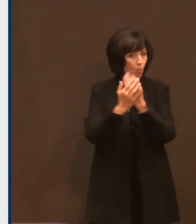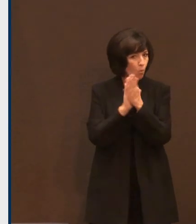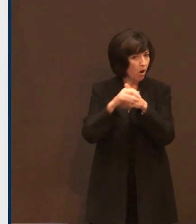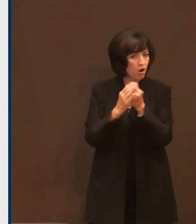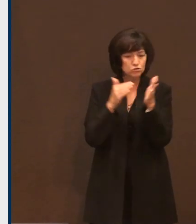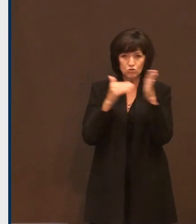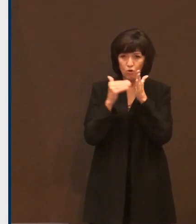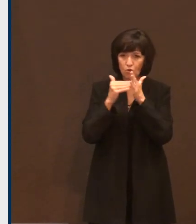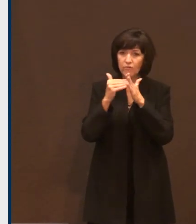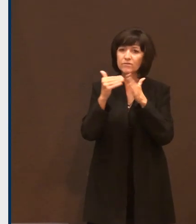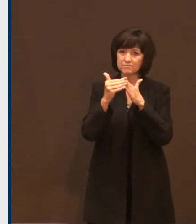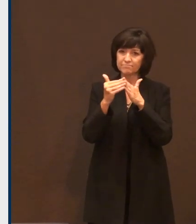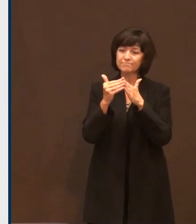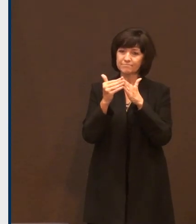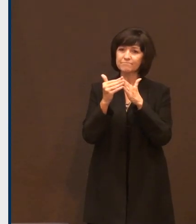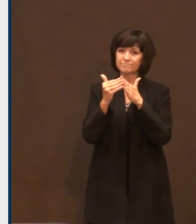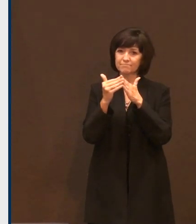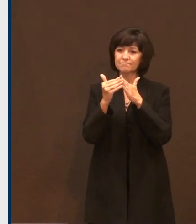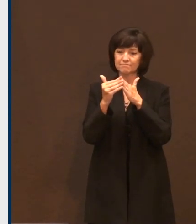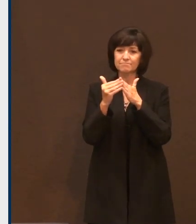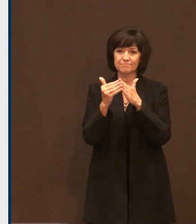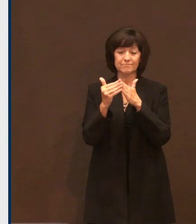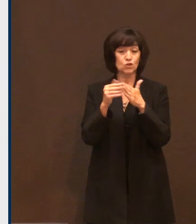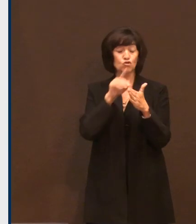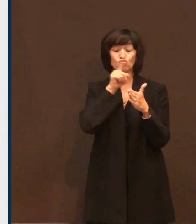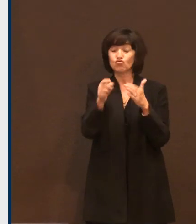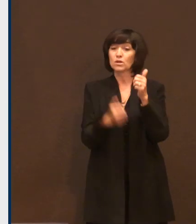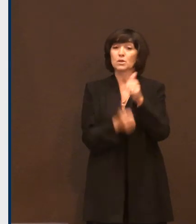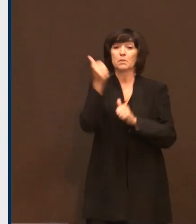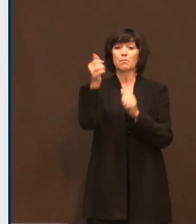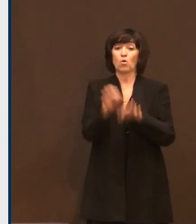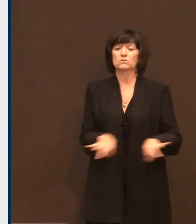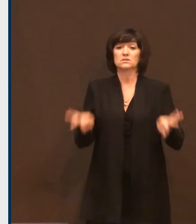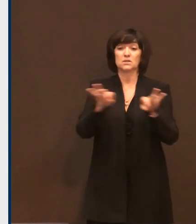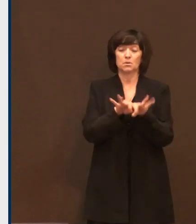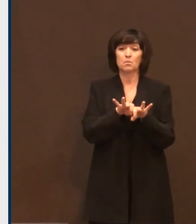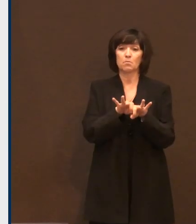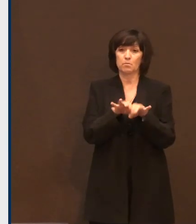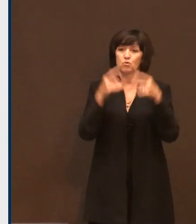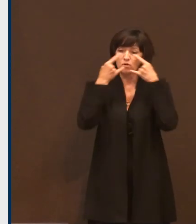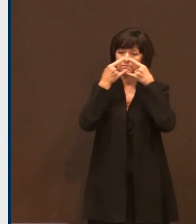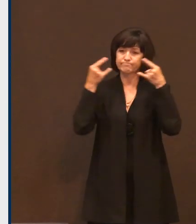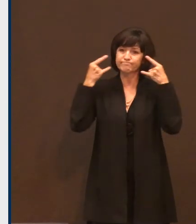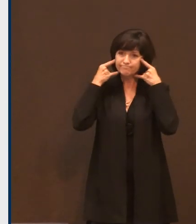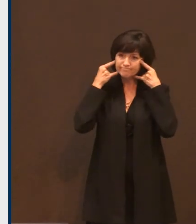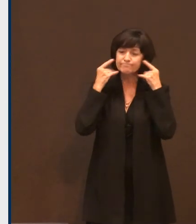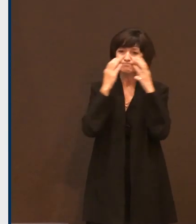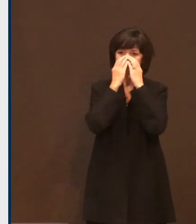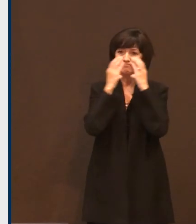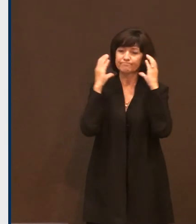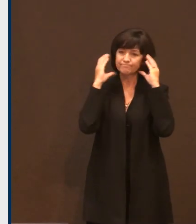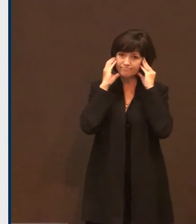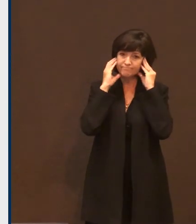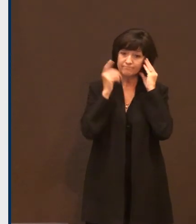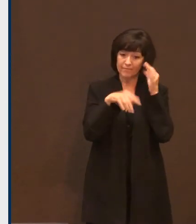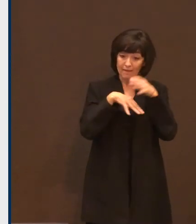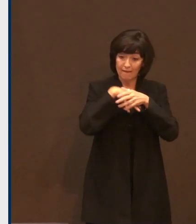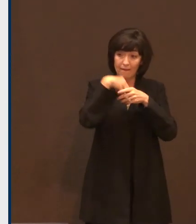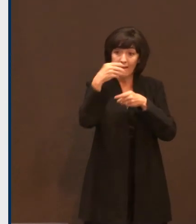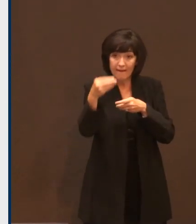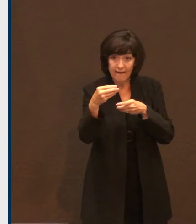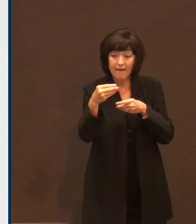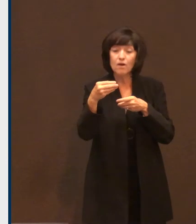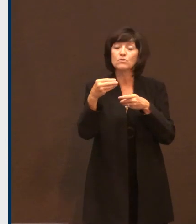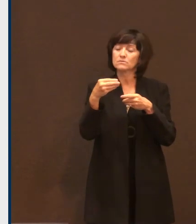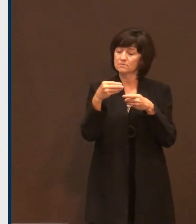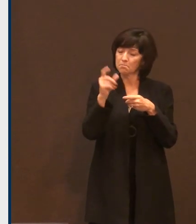often. Wearing that face mask, I think, is the most important thing you can do. As we talked about on the White House